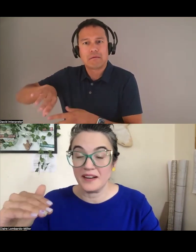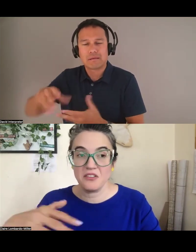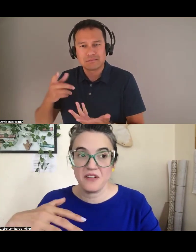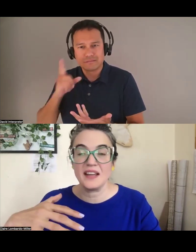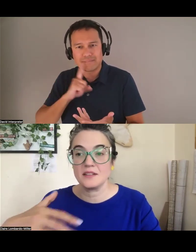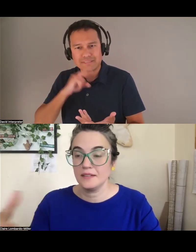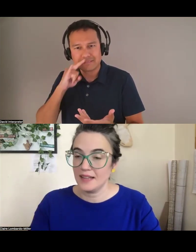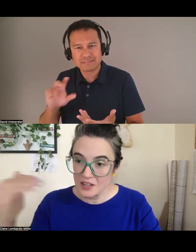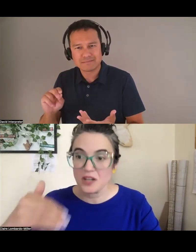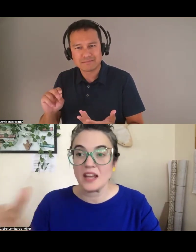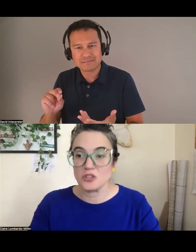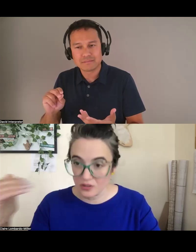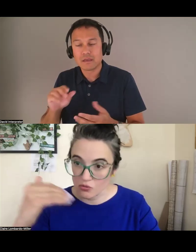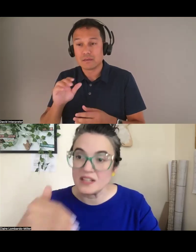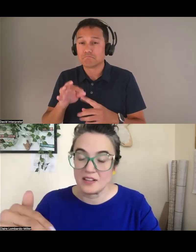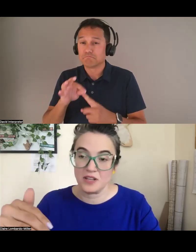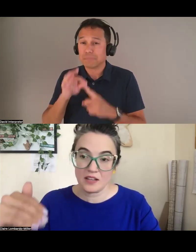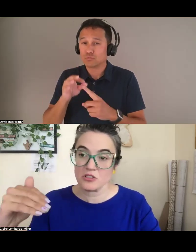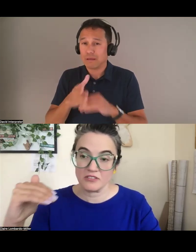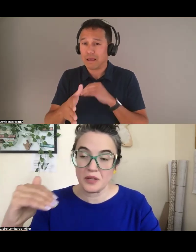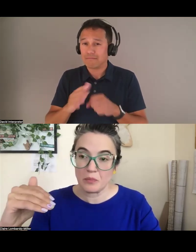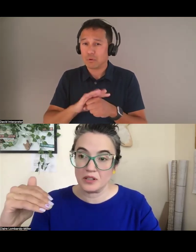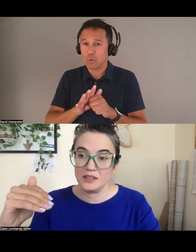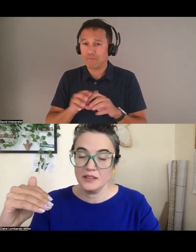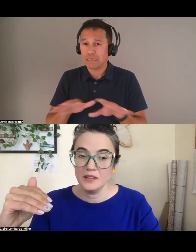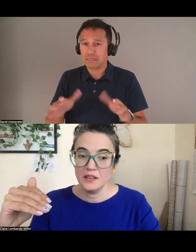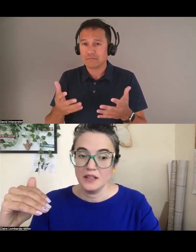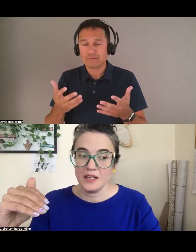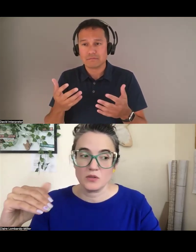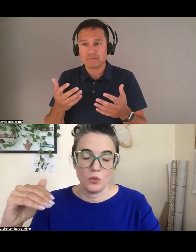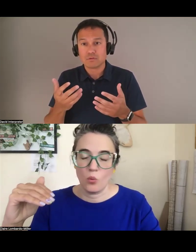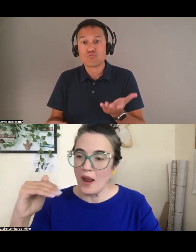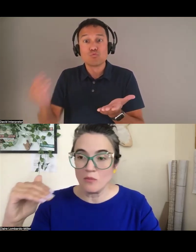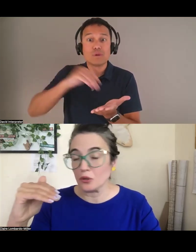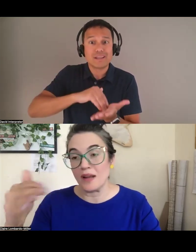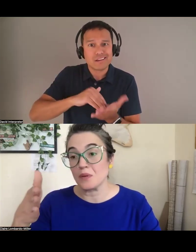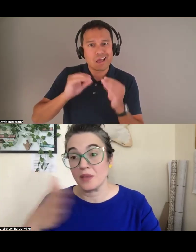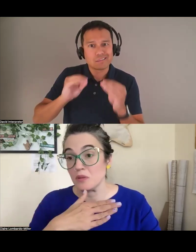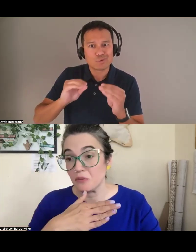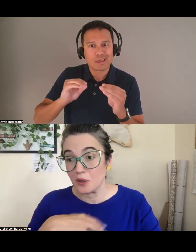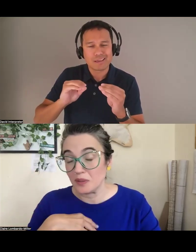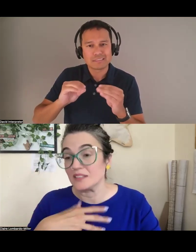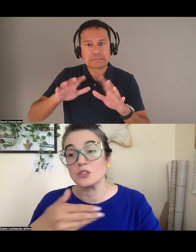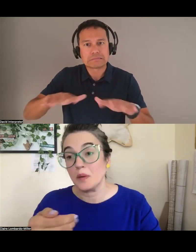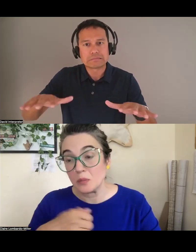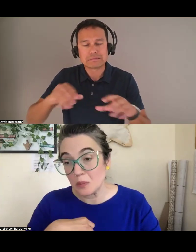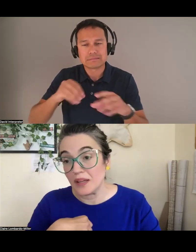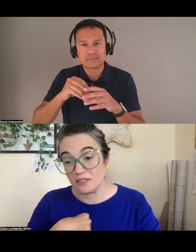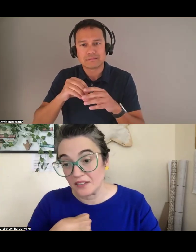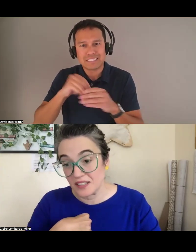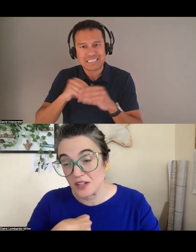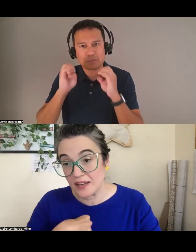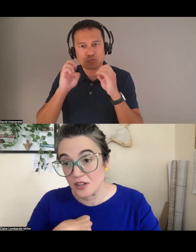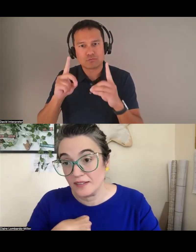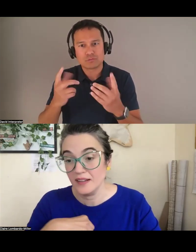post COVID, I find the education and re education of people is way more rampant than before because so many people have